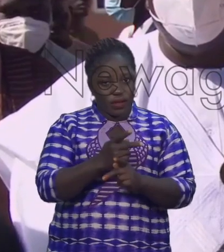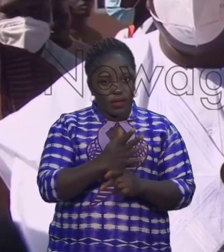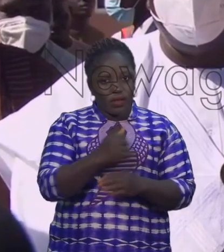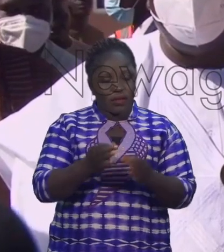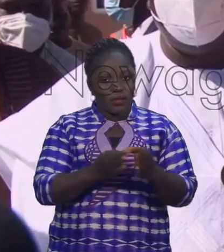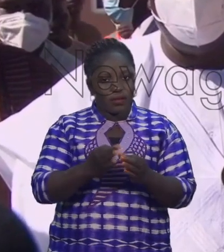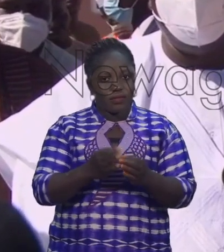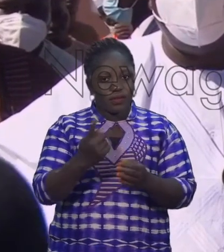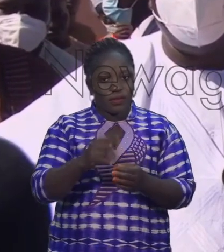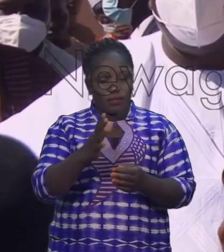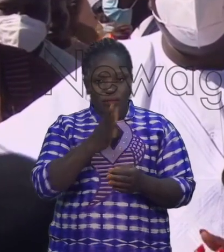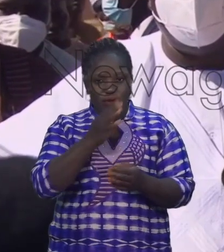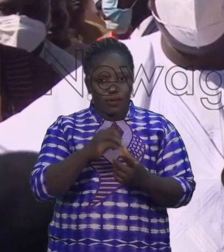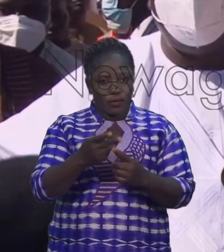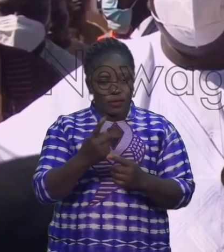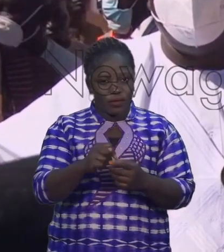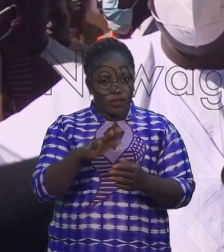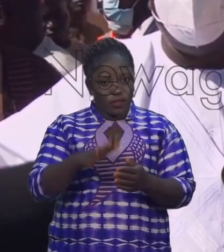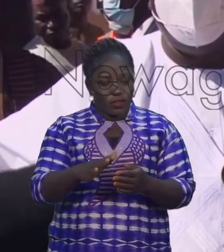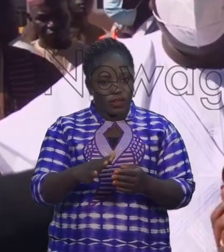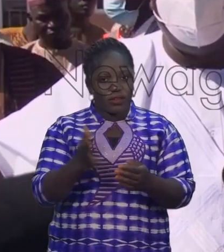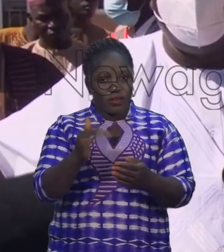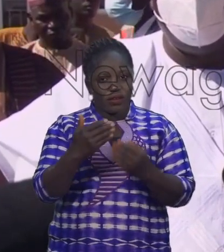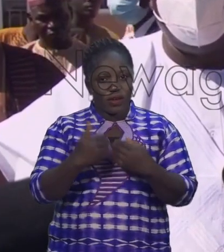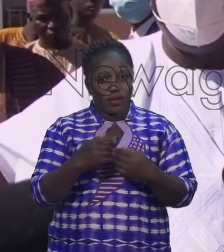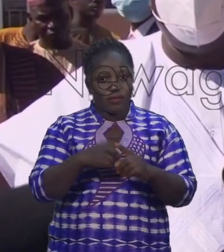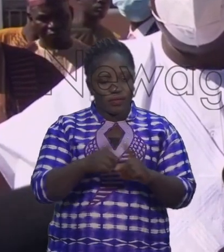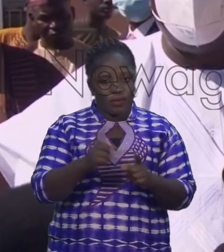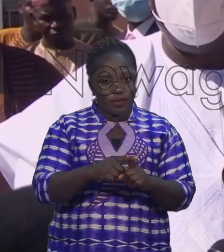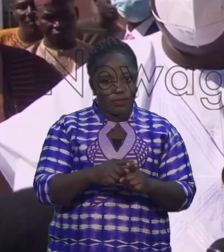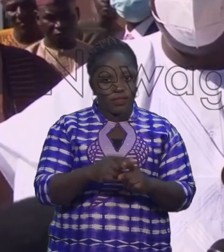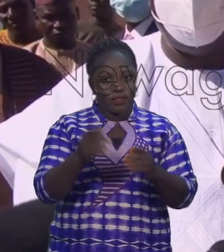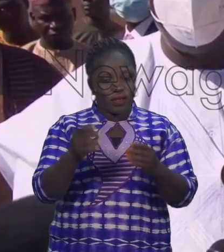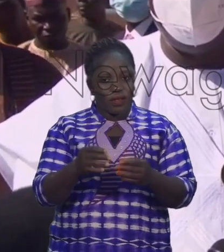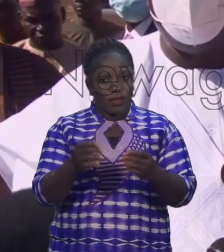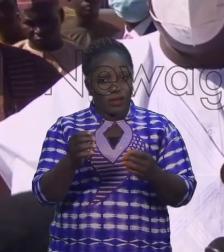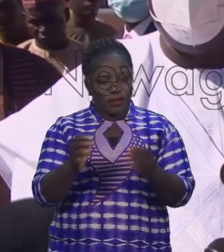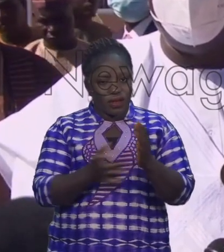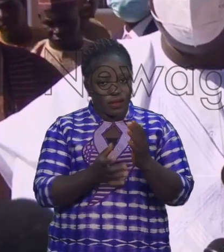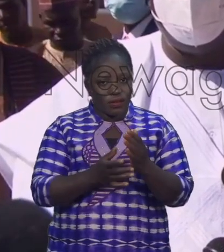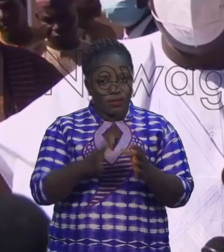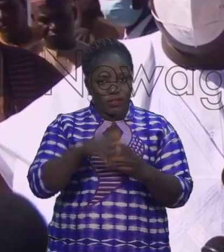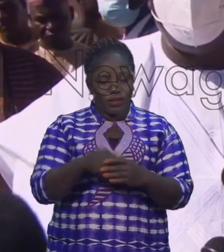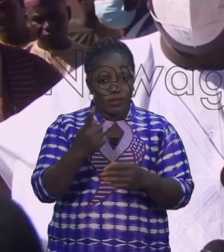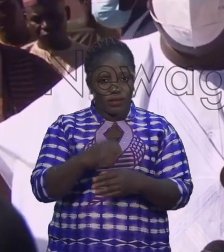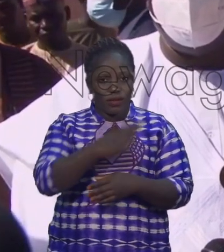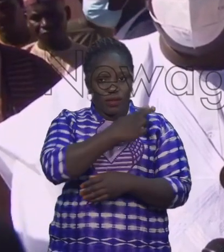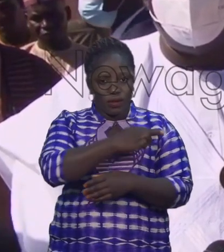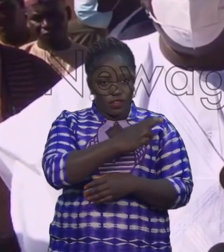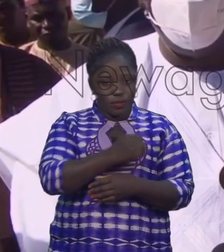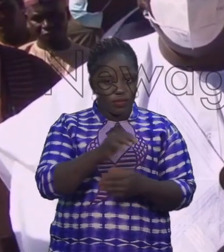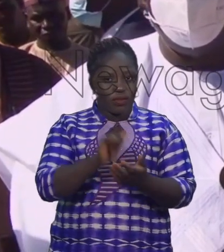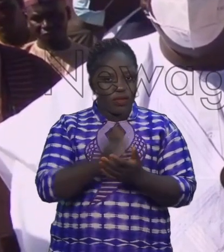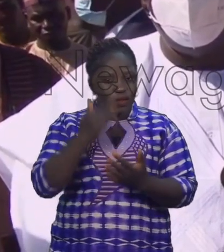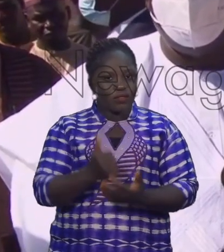any issue, complication, this we attend to it. We have physiotherapy machine, we have incubator for the most tiny baby here to